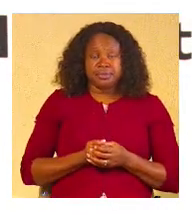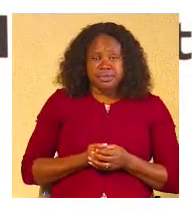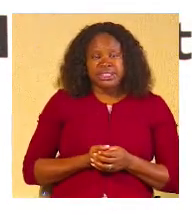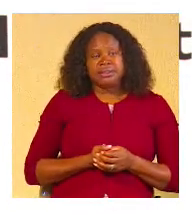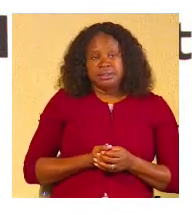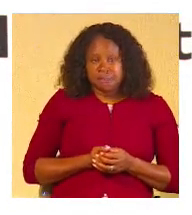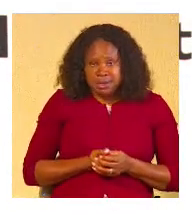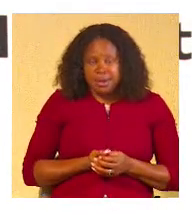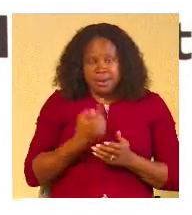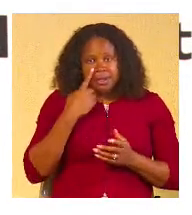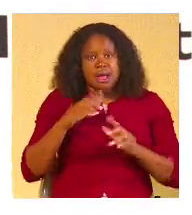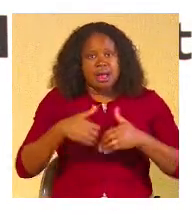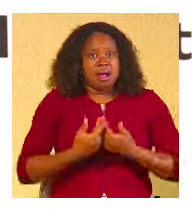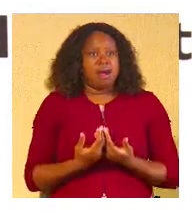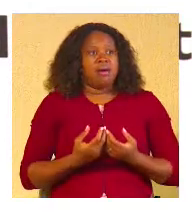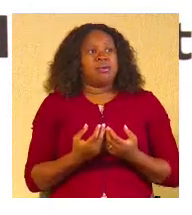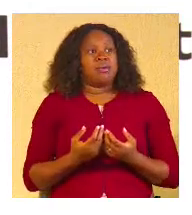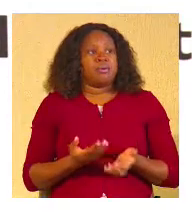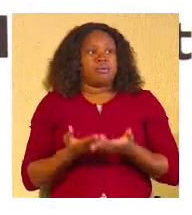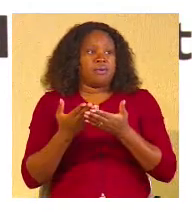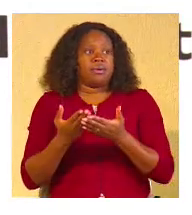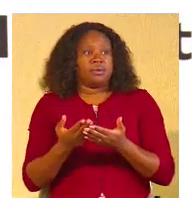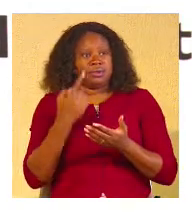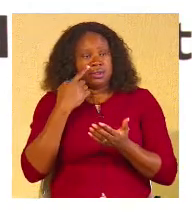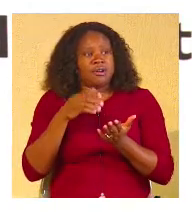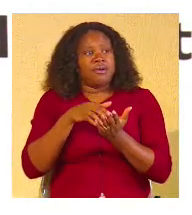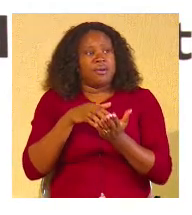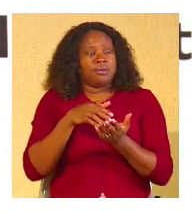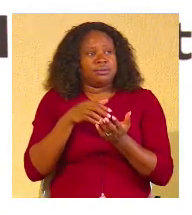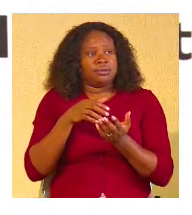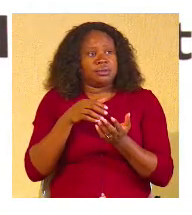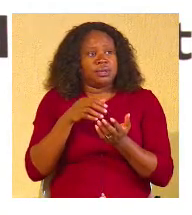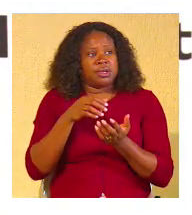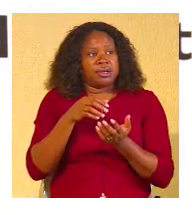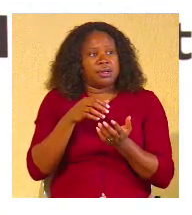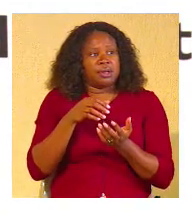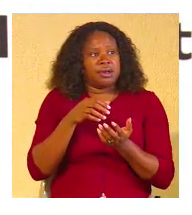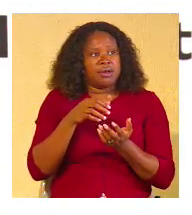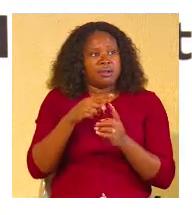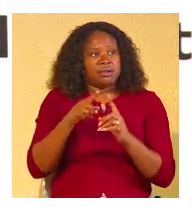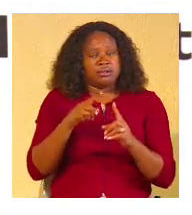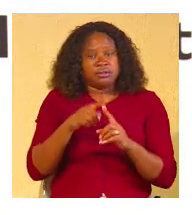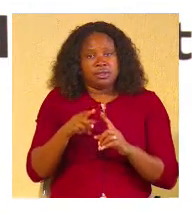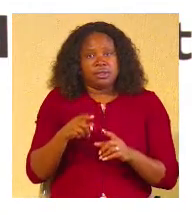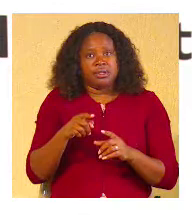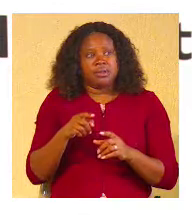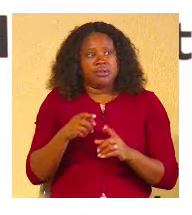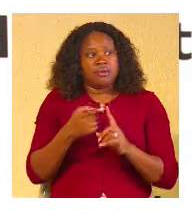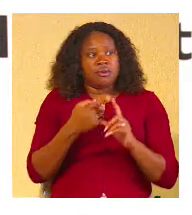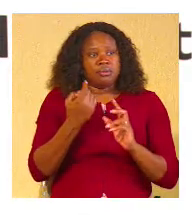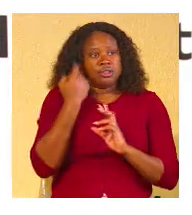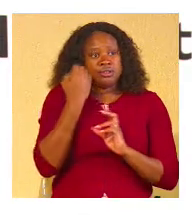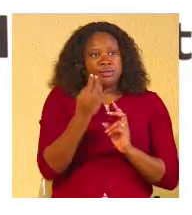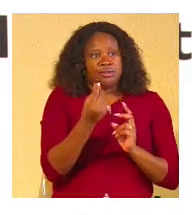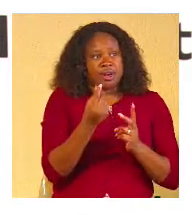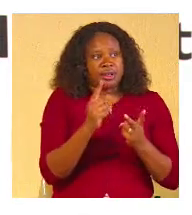we mitigate. I'm sure we have seen we've witnessed the stimulus packages that has been introduced both from the Ministry of